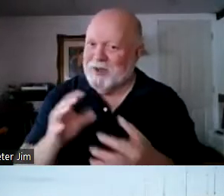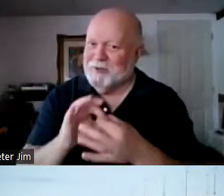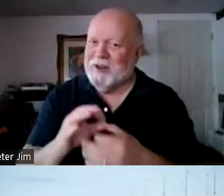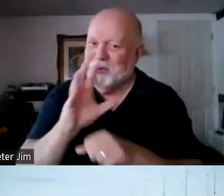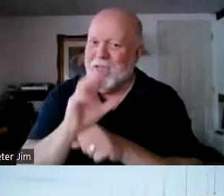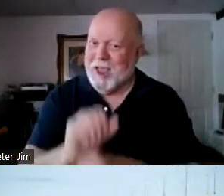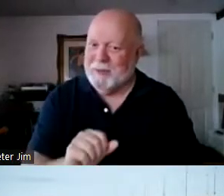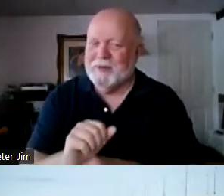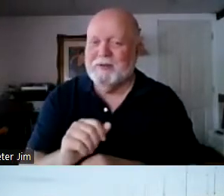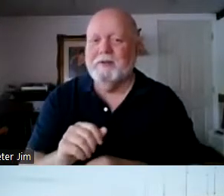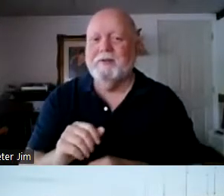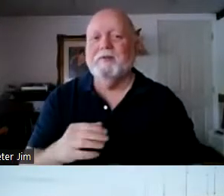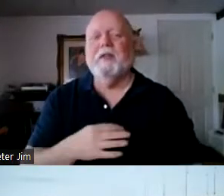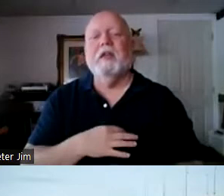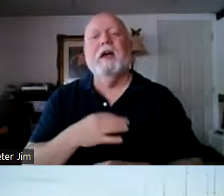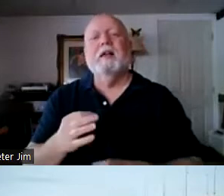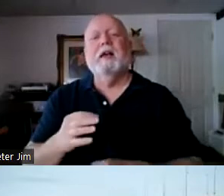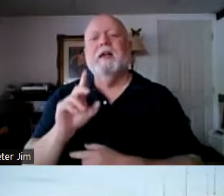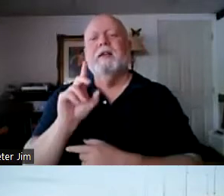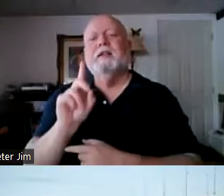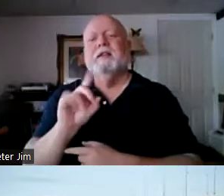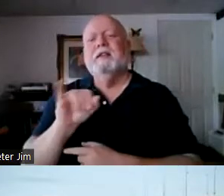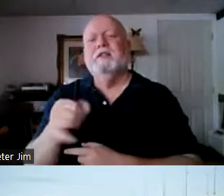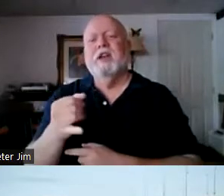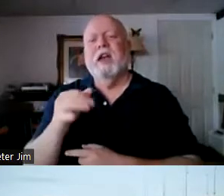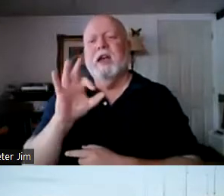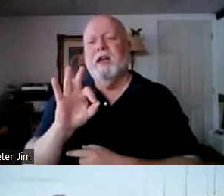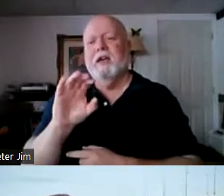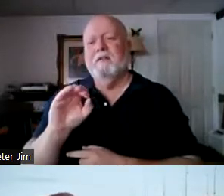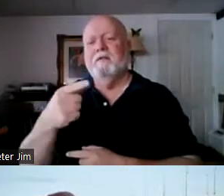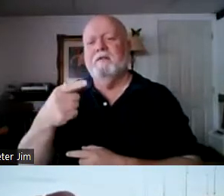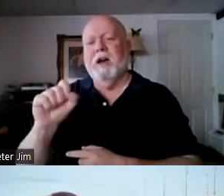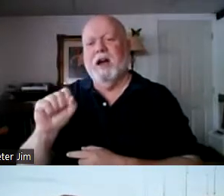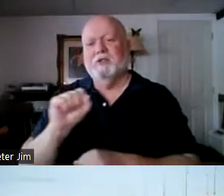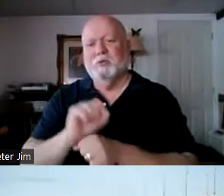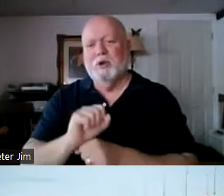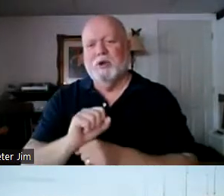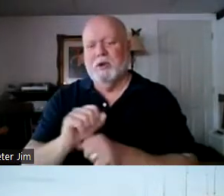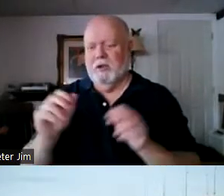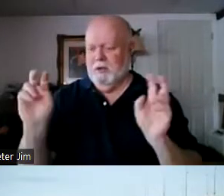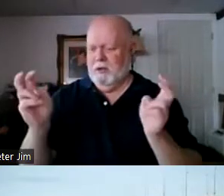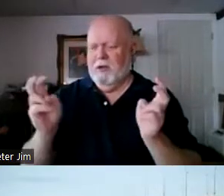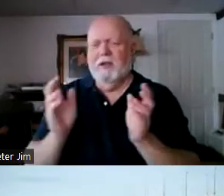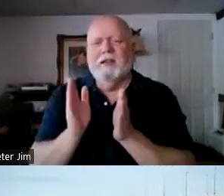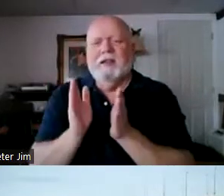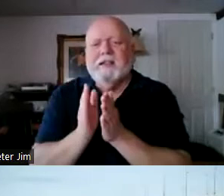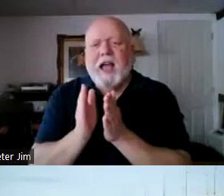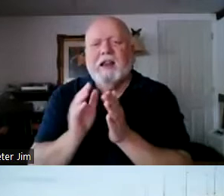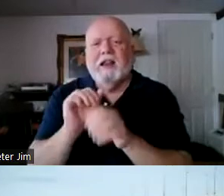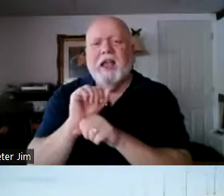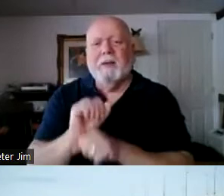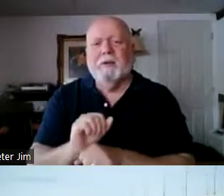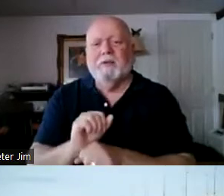I like BJ Fogg's work, Tiny Habits. I think one of the things that's really important with habit is